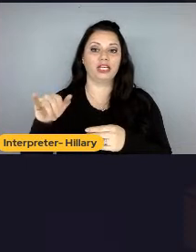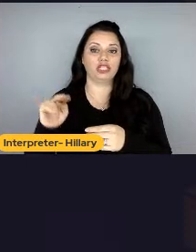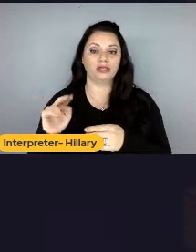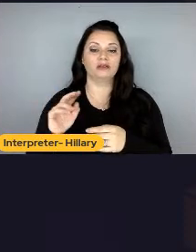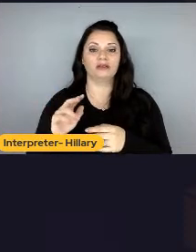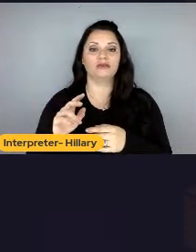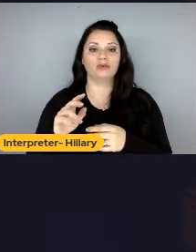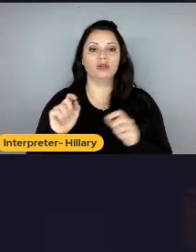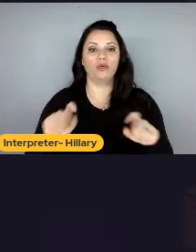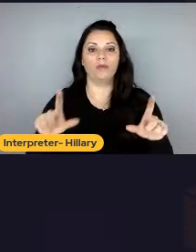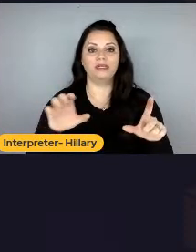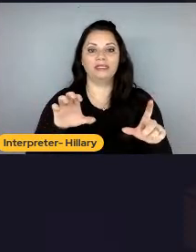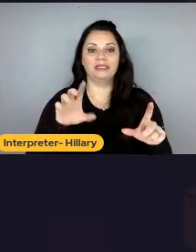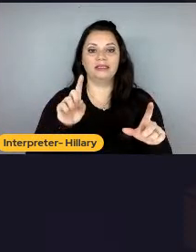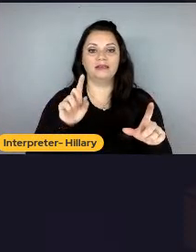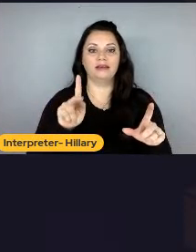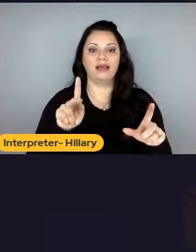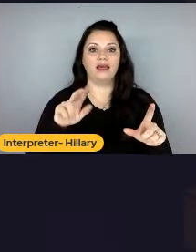CDK patterns.